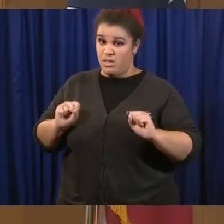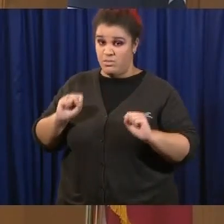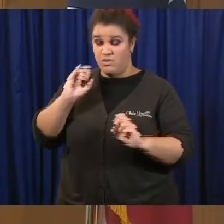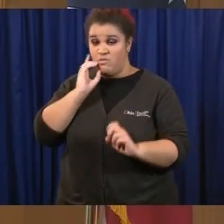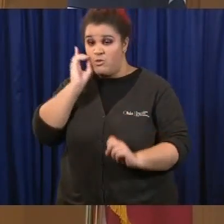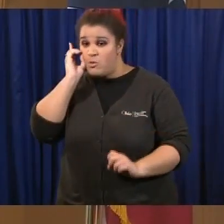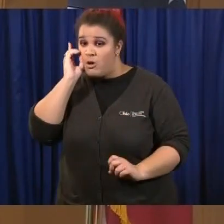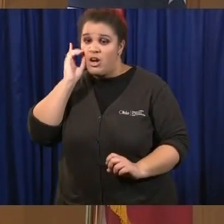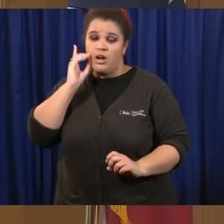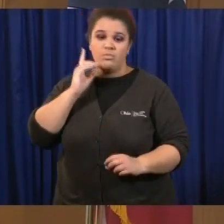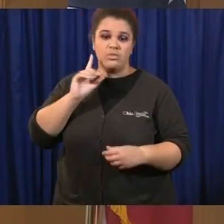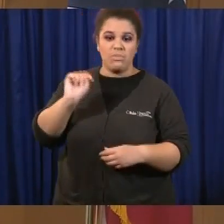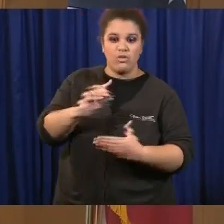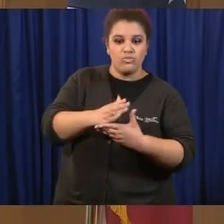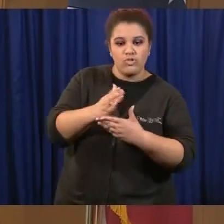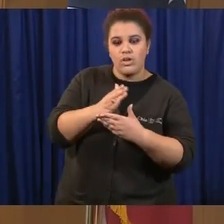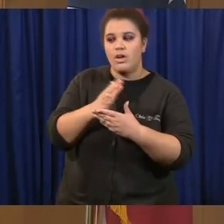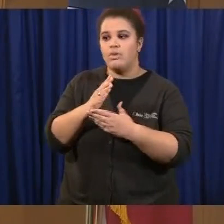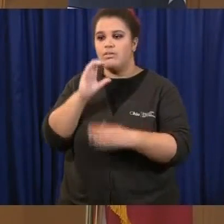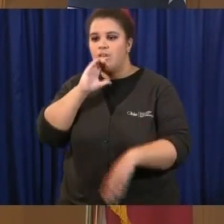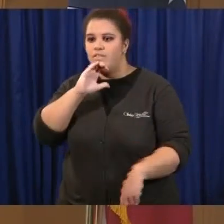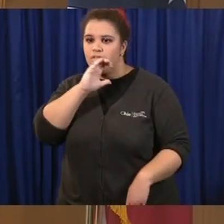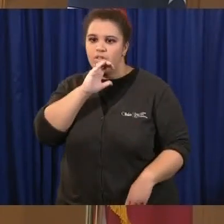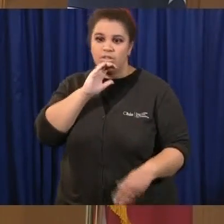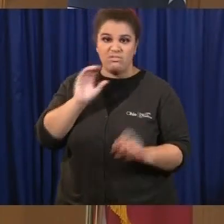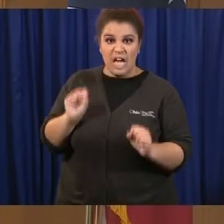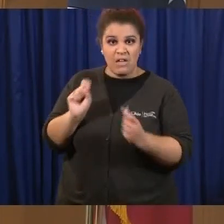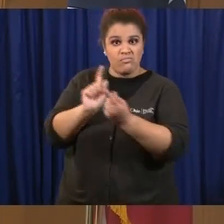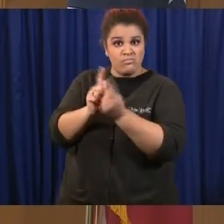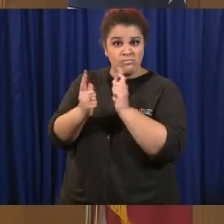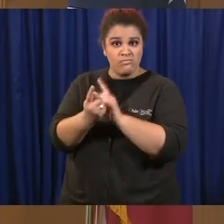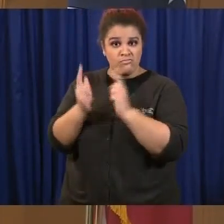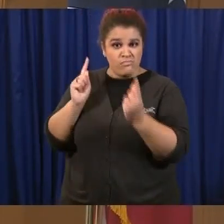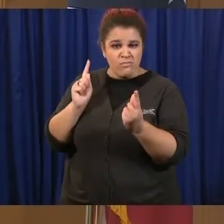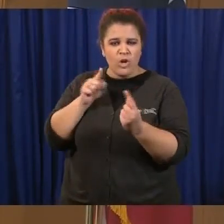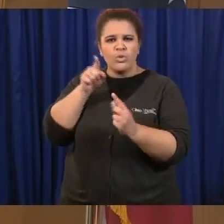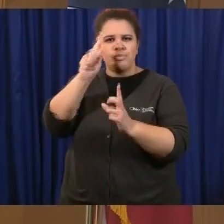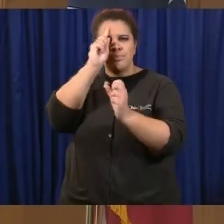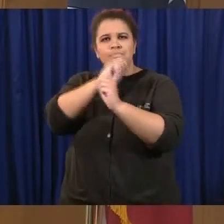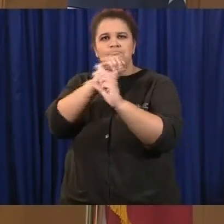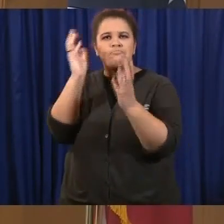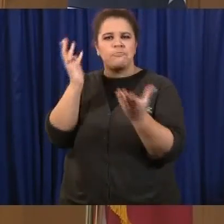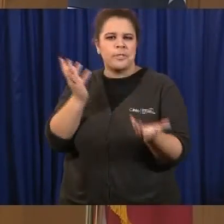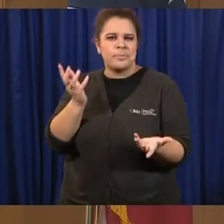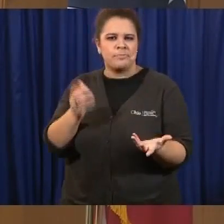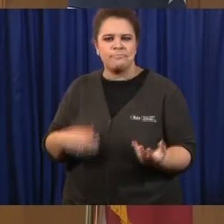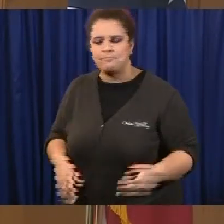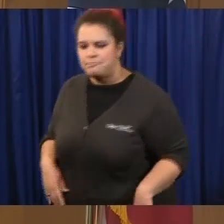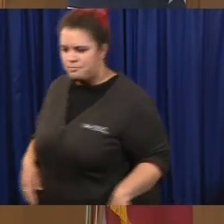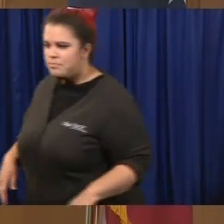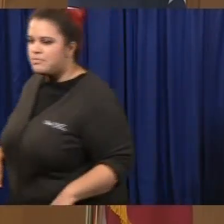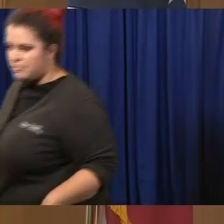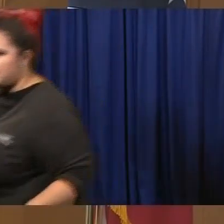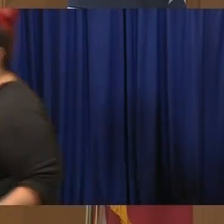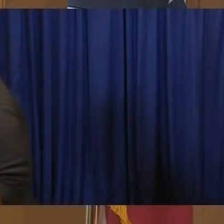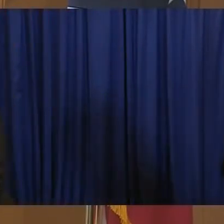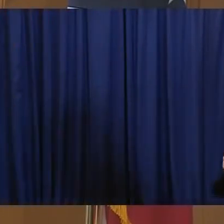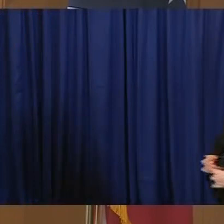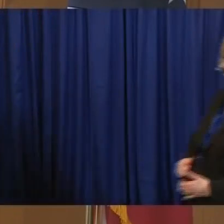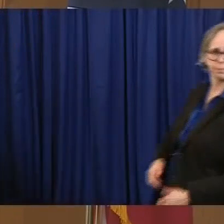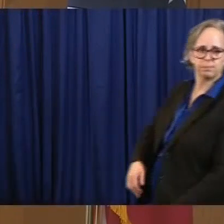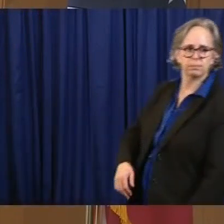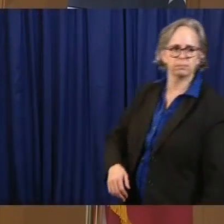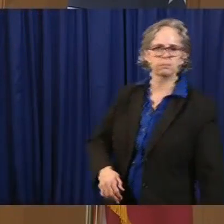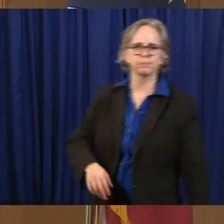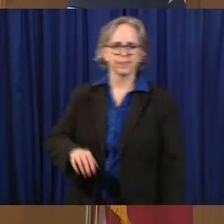sharing bathrooms? How does that look to you? Thank you. Well, I'll start off. I think it's much too early to be making